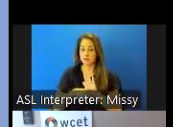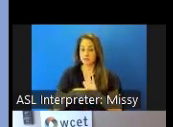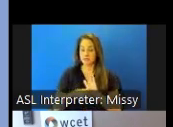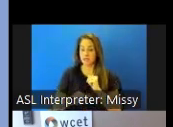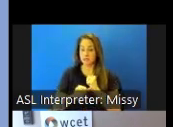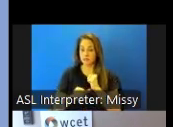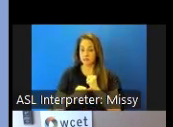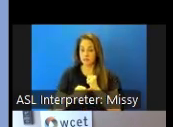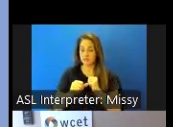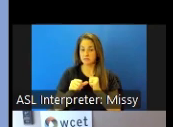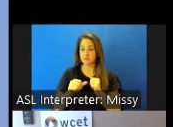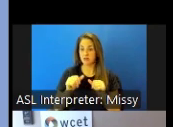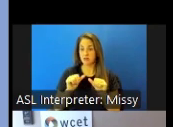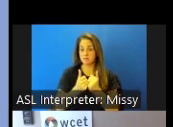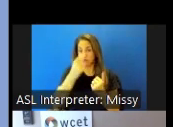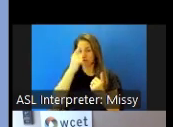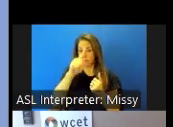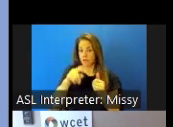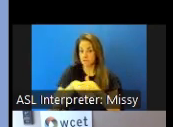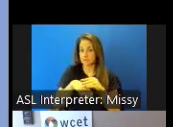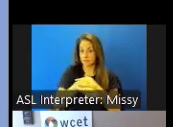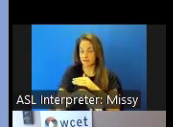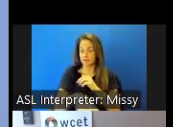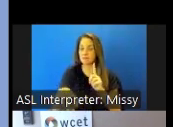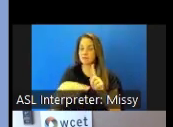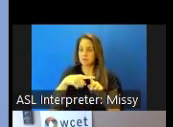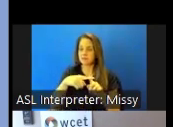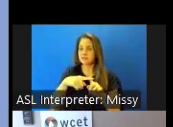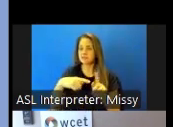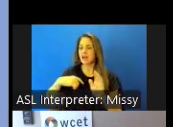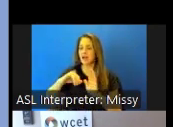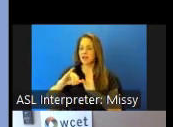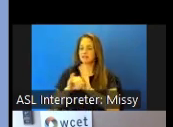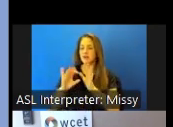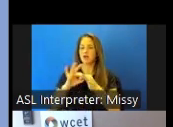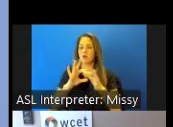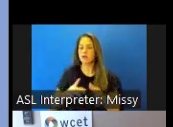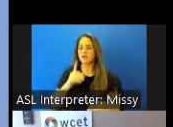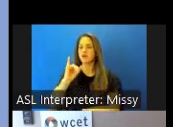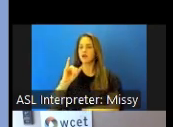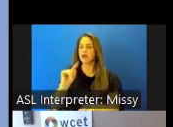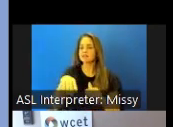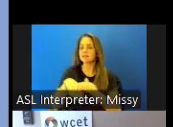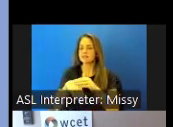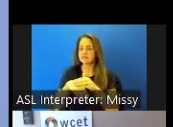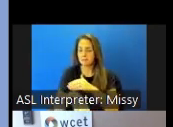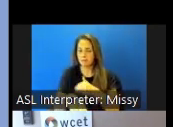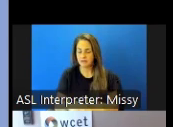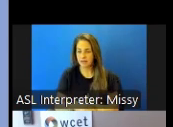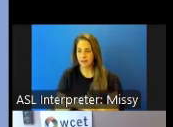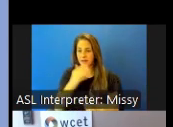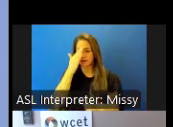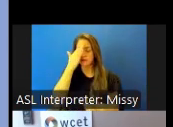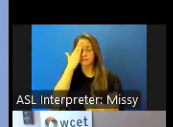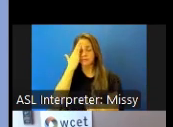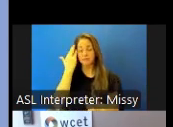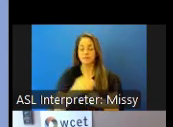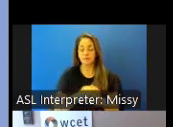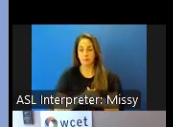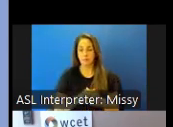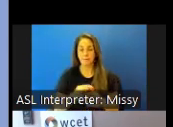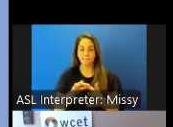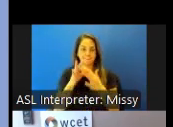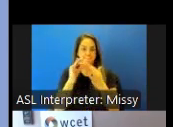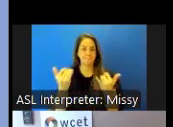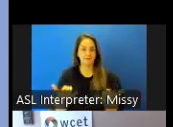for accessibility, and I'm also our identified coordinator for IT accessibility efforts, especially now